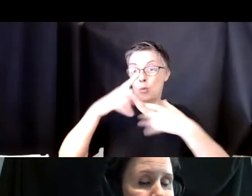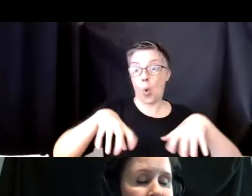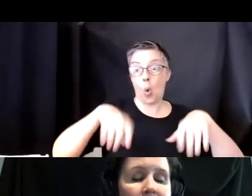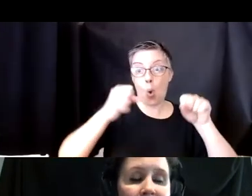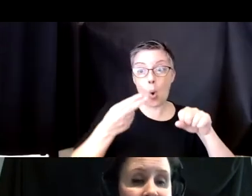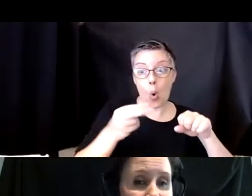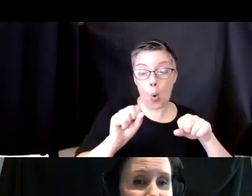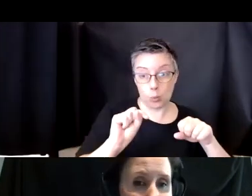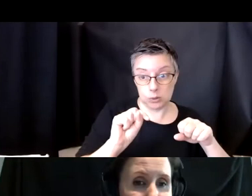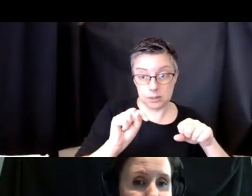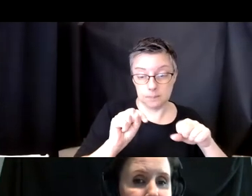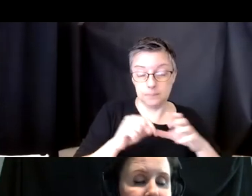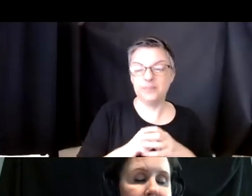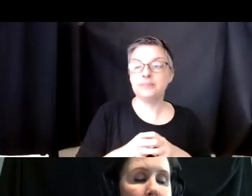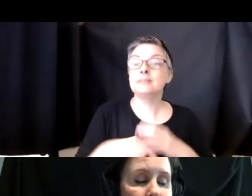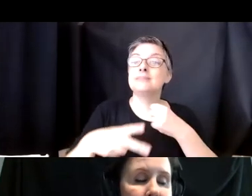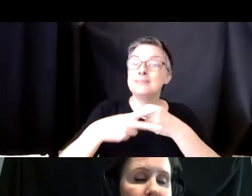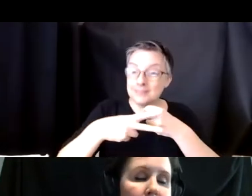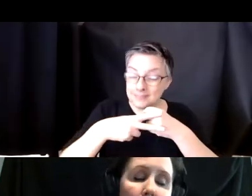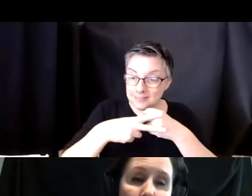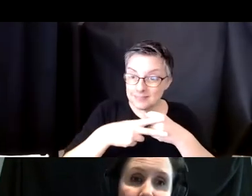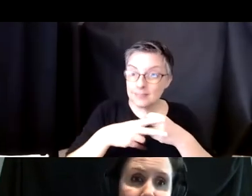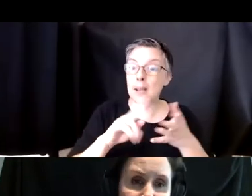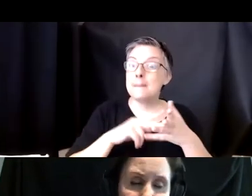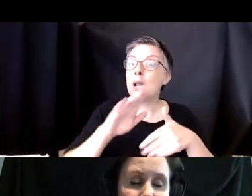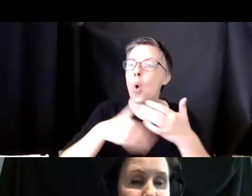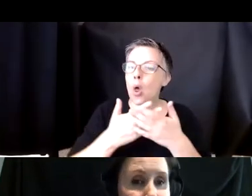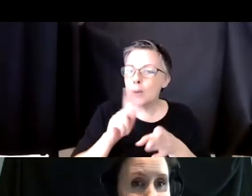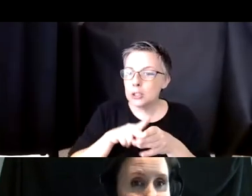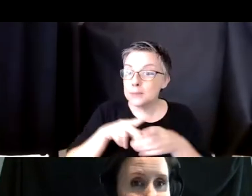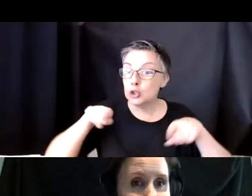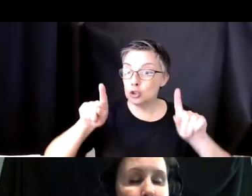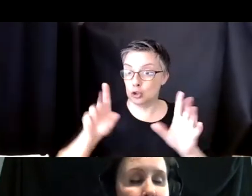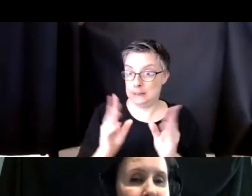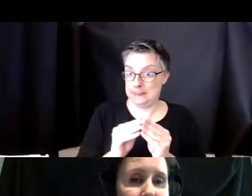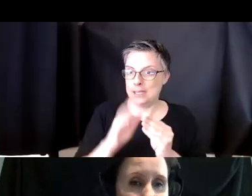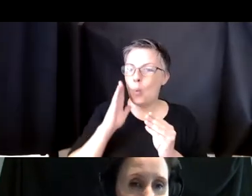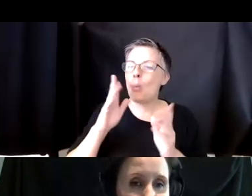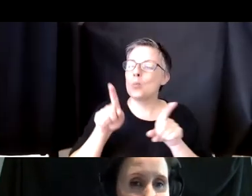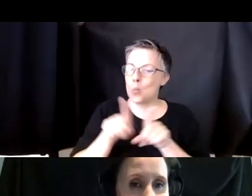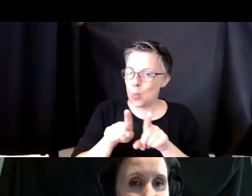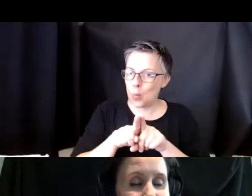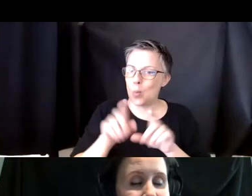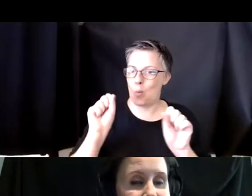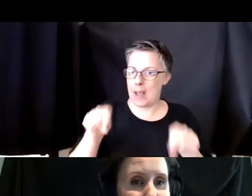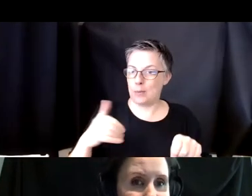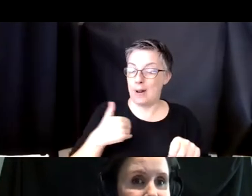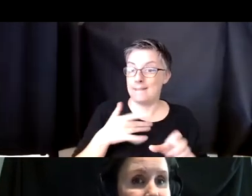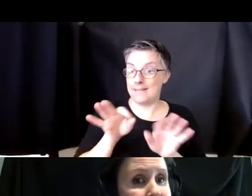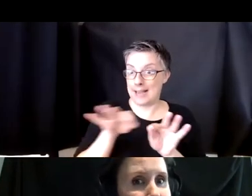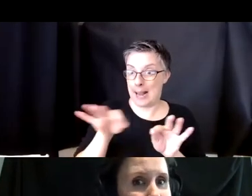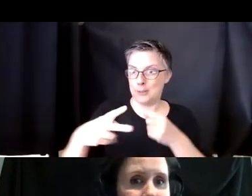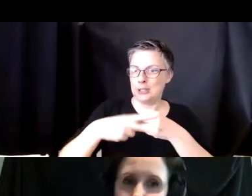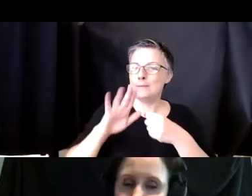for the host. The saved caption means also that all of the participants during the meeting will also be able to have the caption saved to